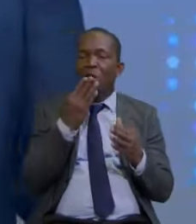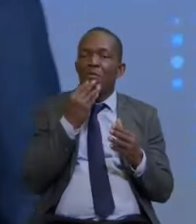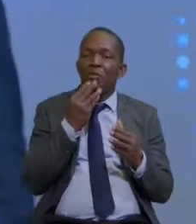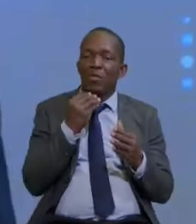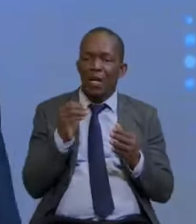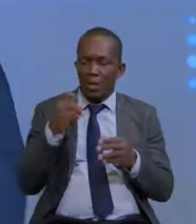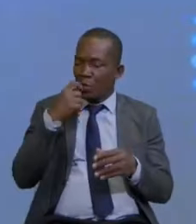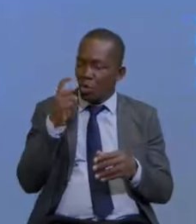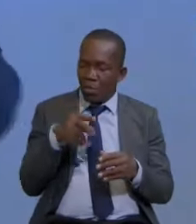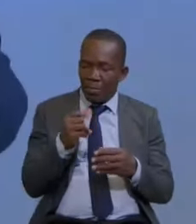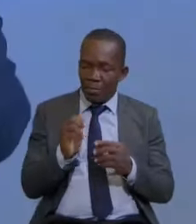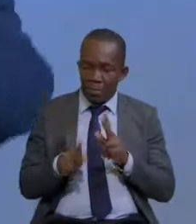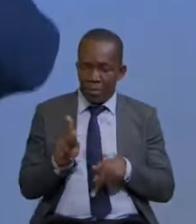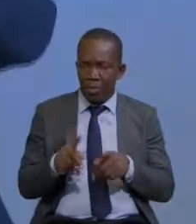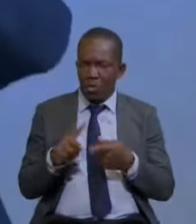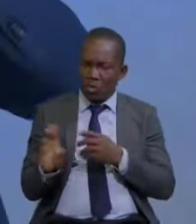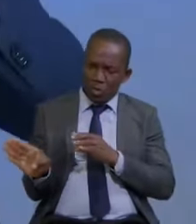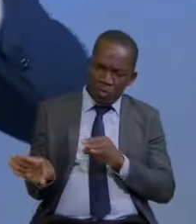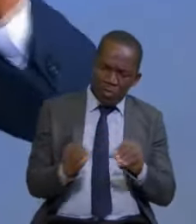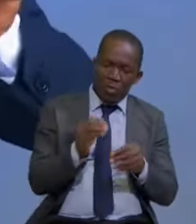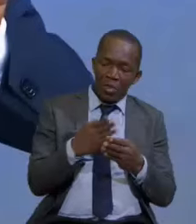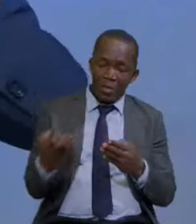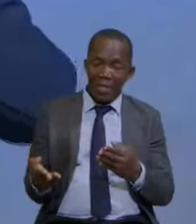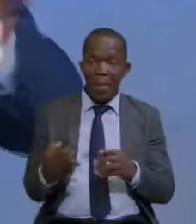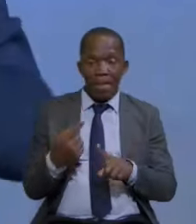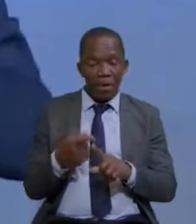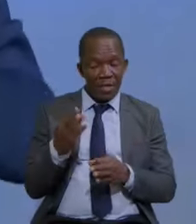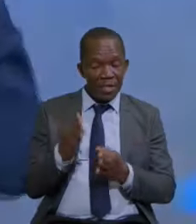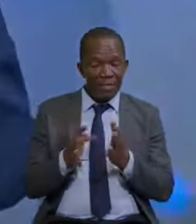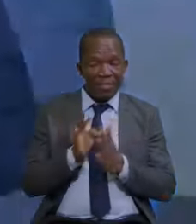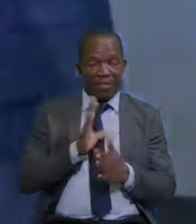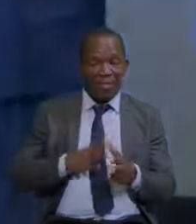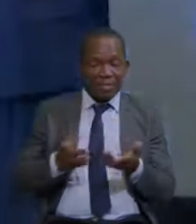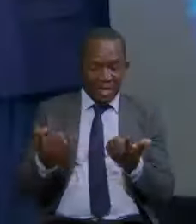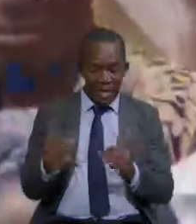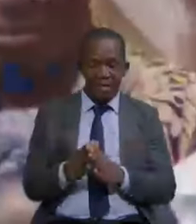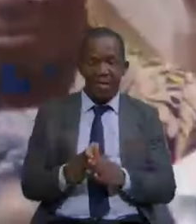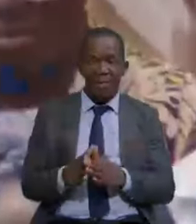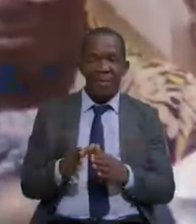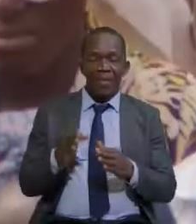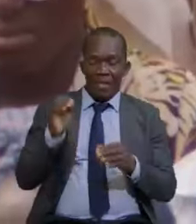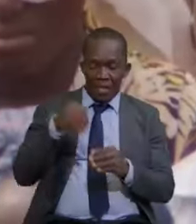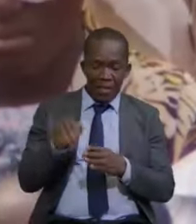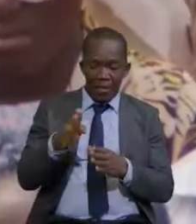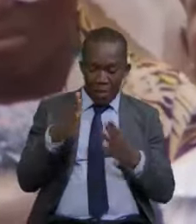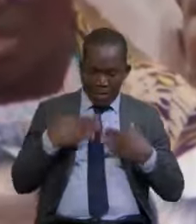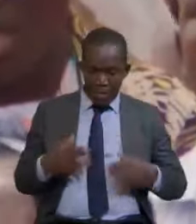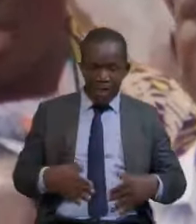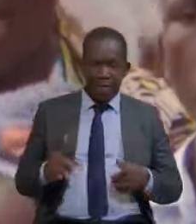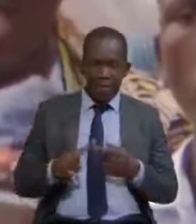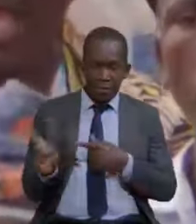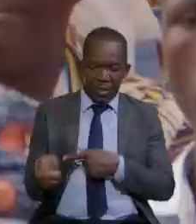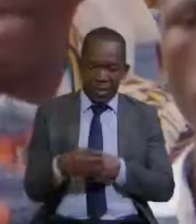else reigning, but Christ will come in your body today. He will reign in your body.